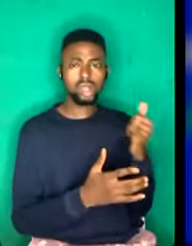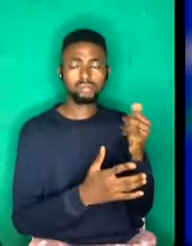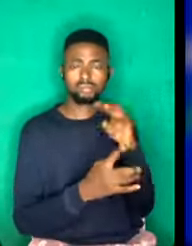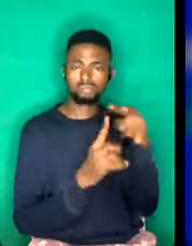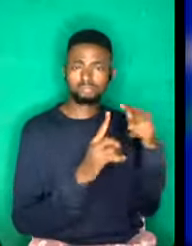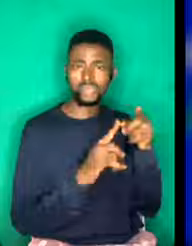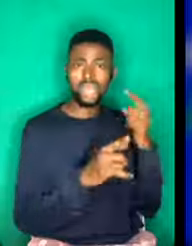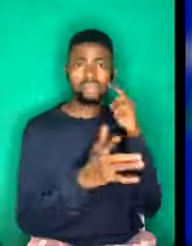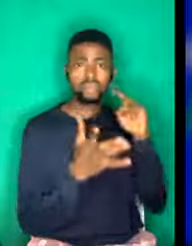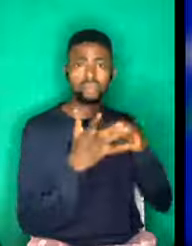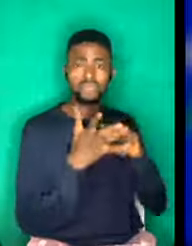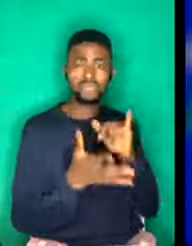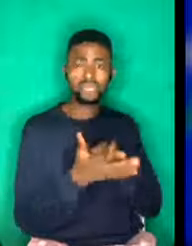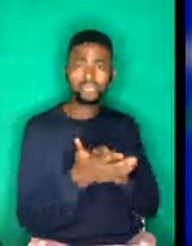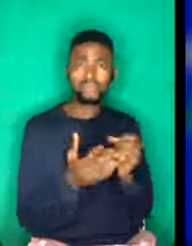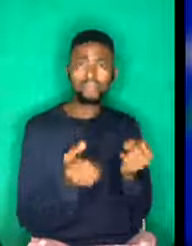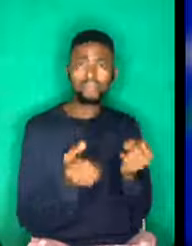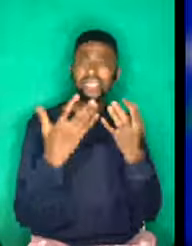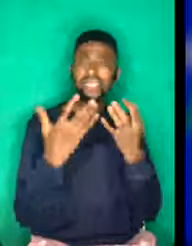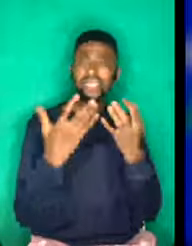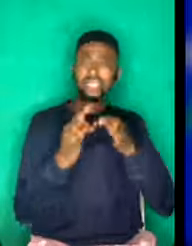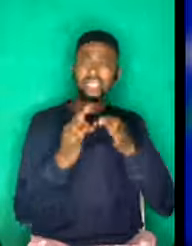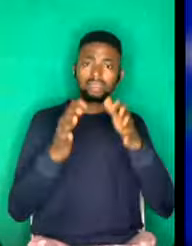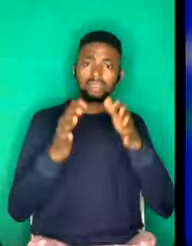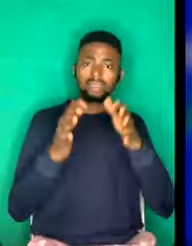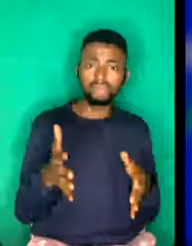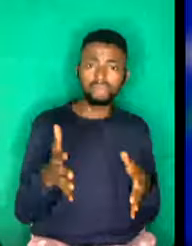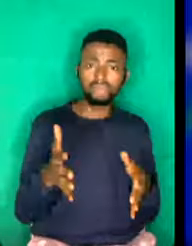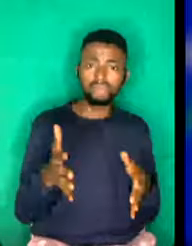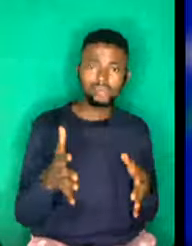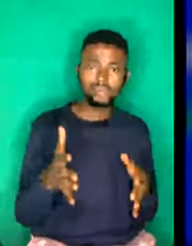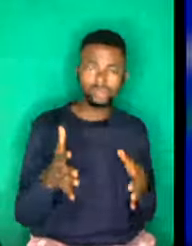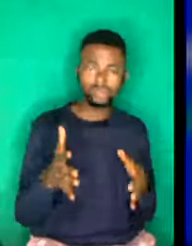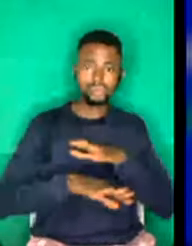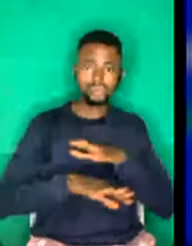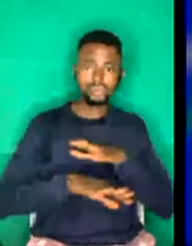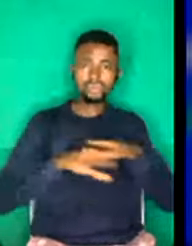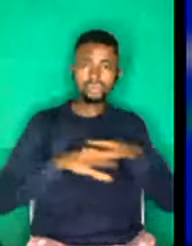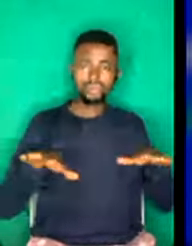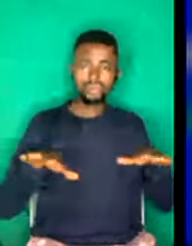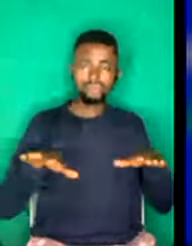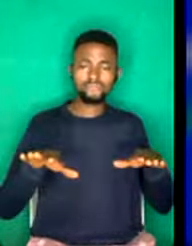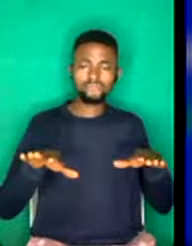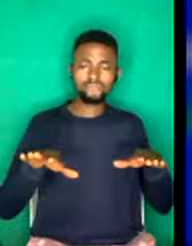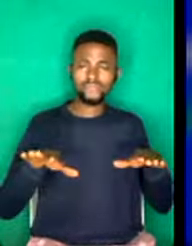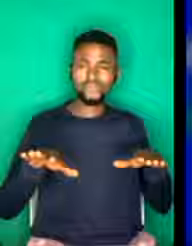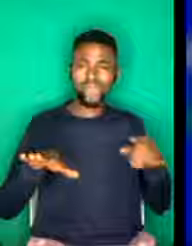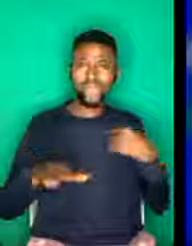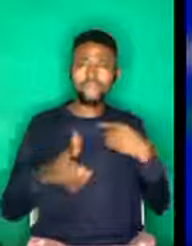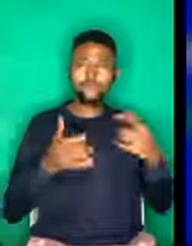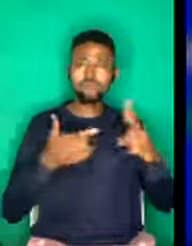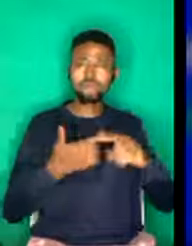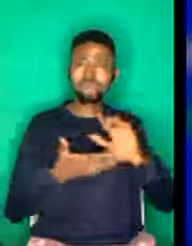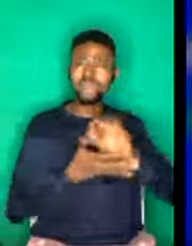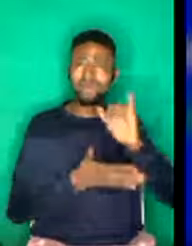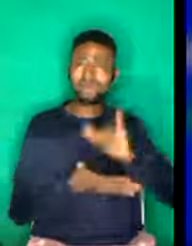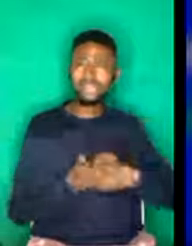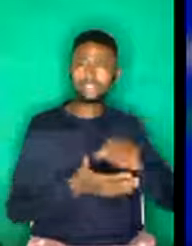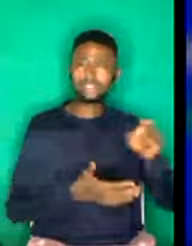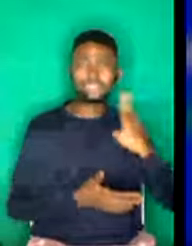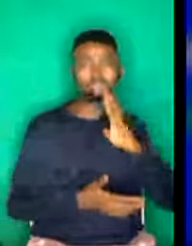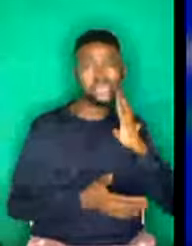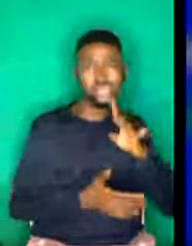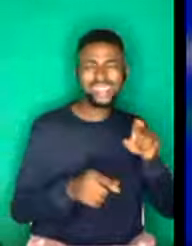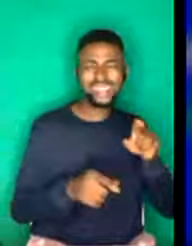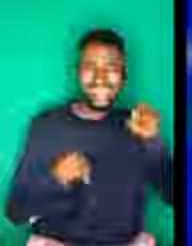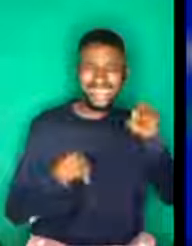that several sign language interpreters do not. I want to believe that you should speak as if it's the deaf person that is speaking,